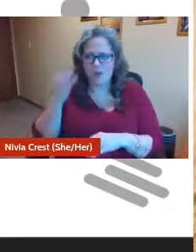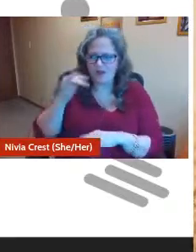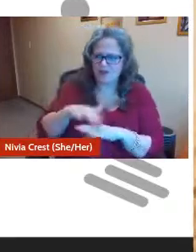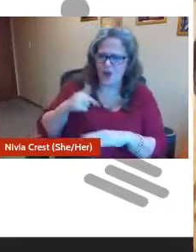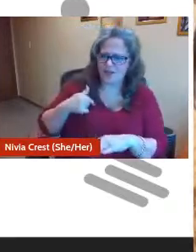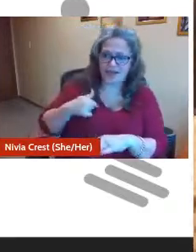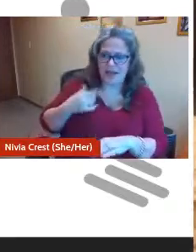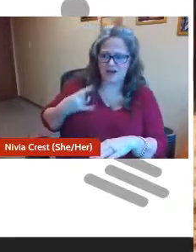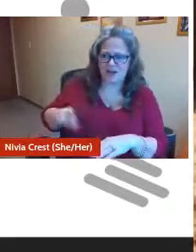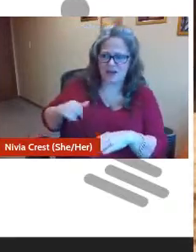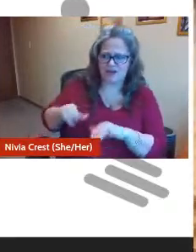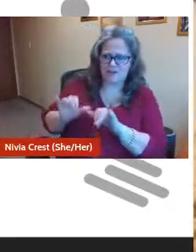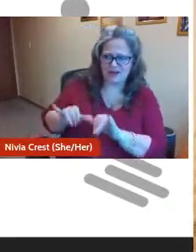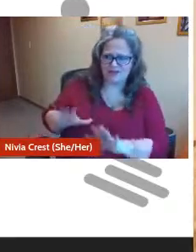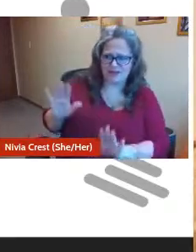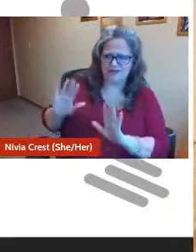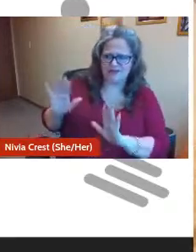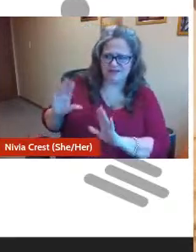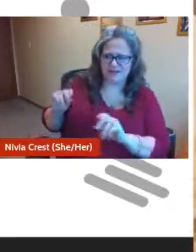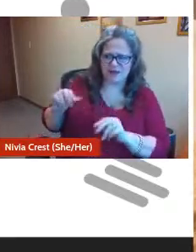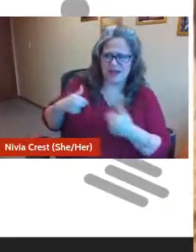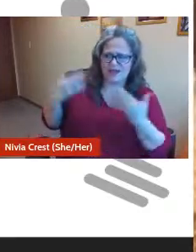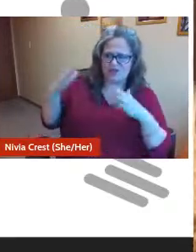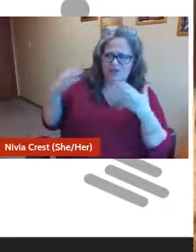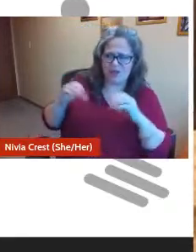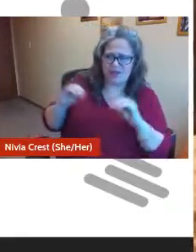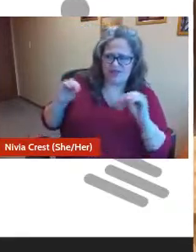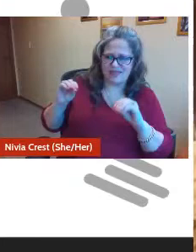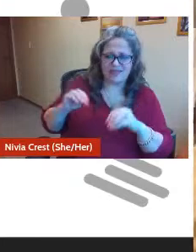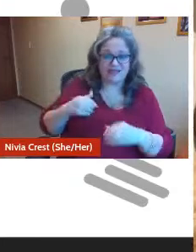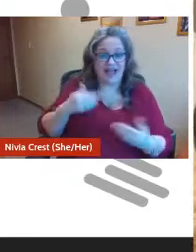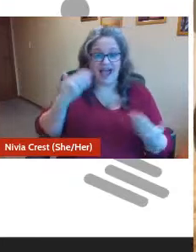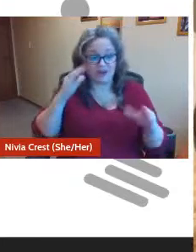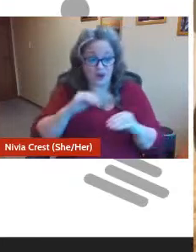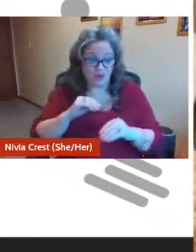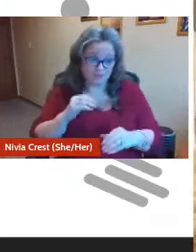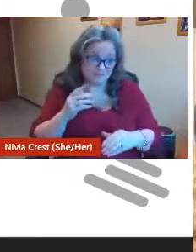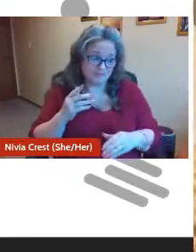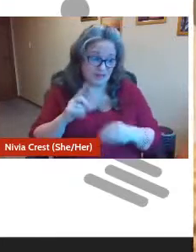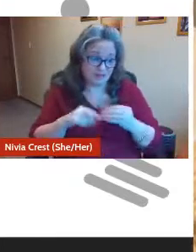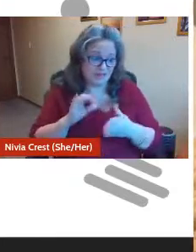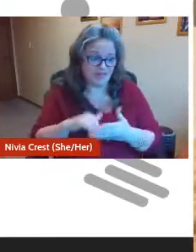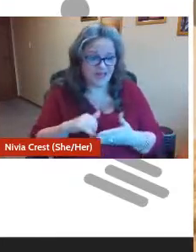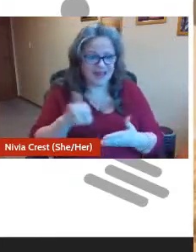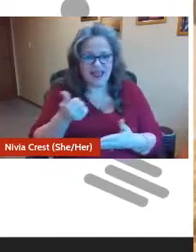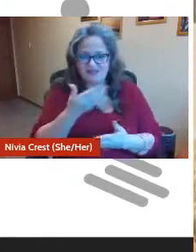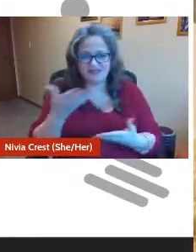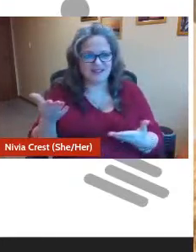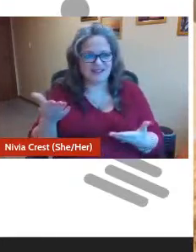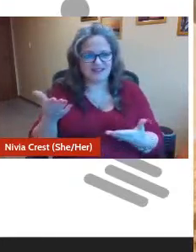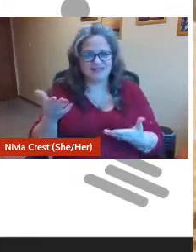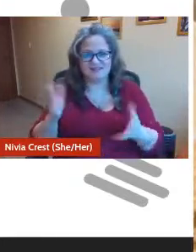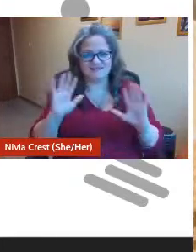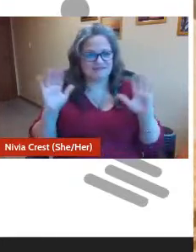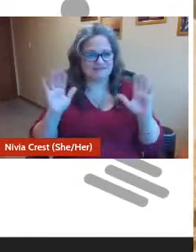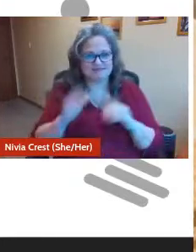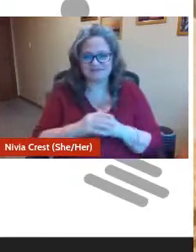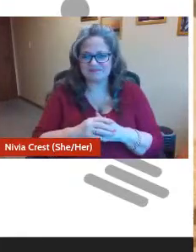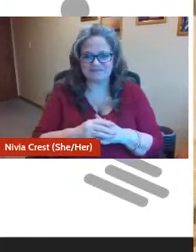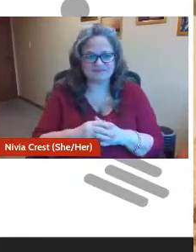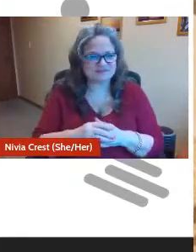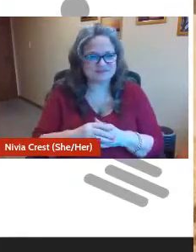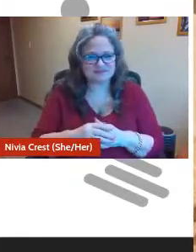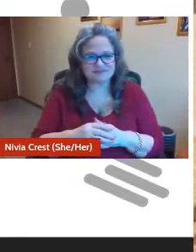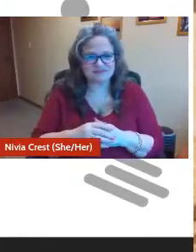here to do the measurements? Well, yeah. I don't know what it is. Anything that comes with instructions or some type